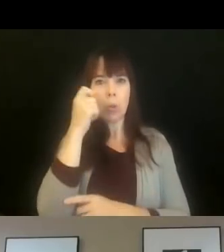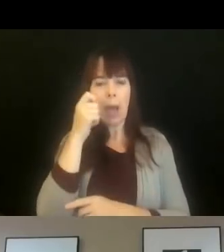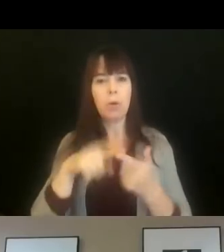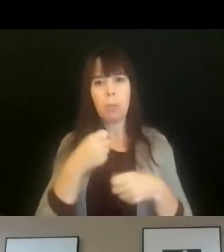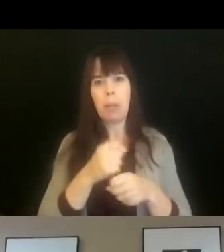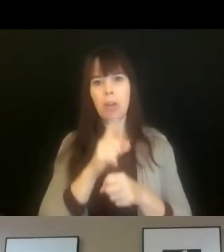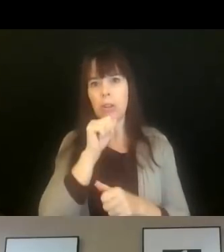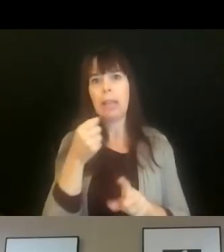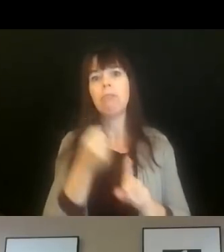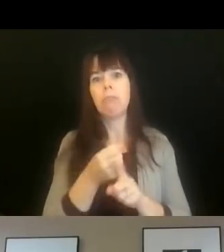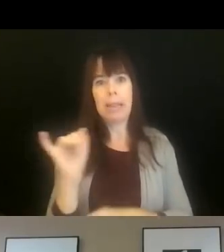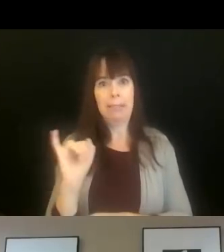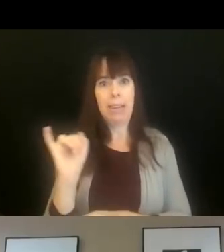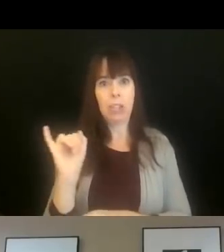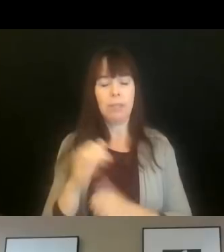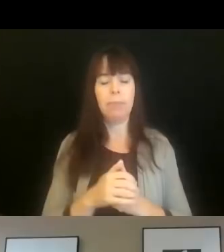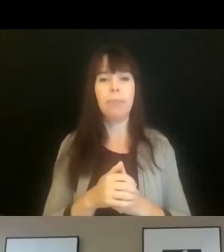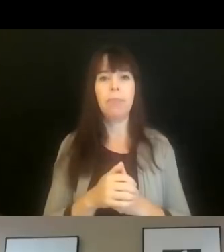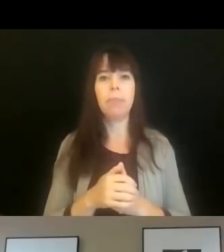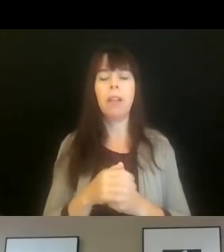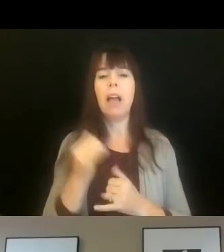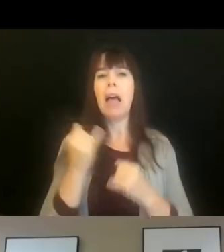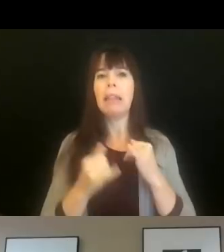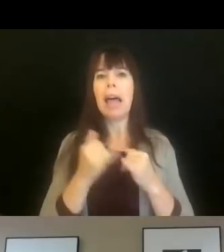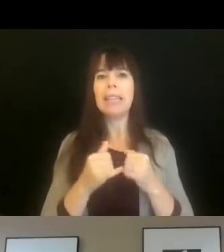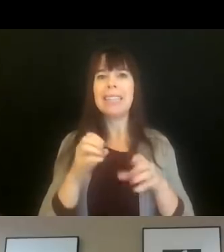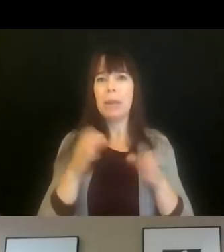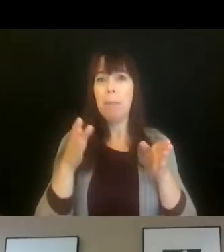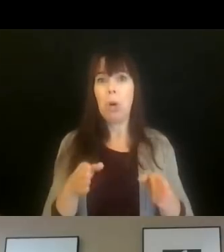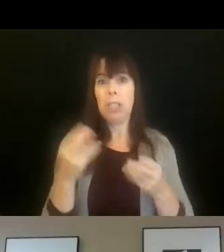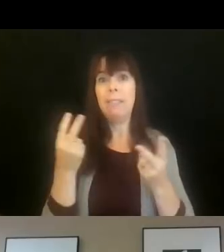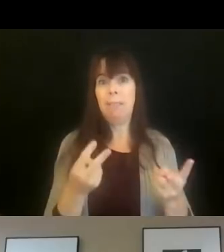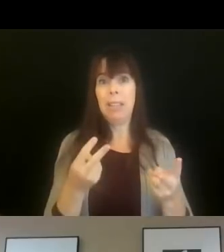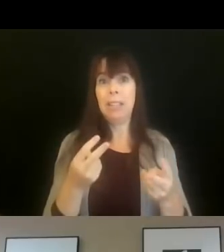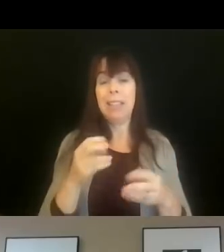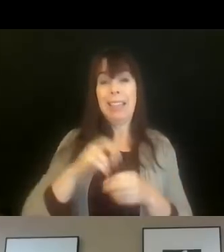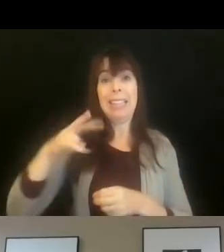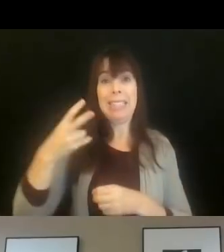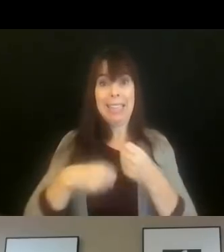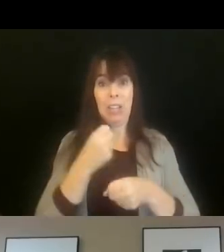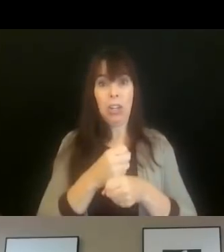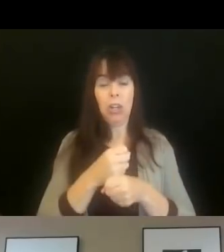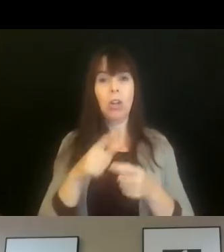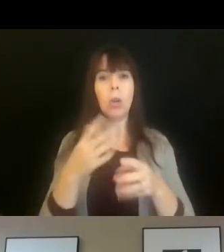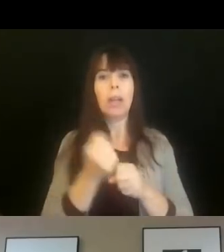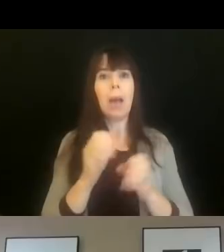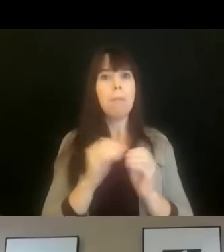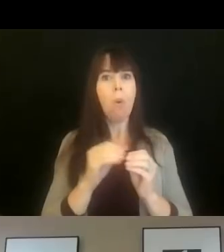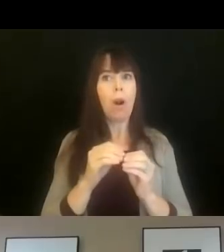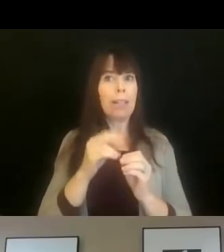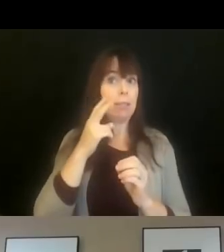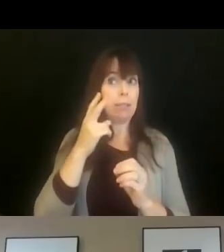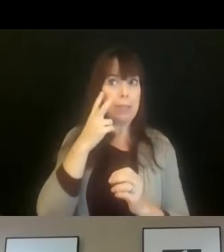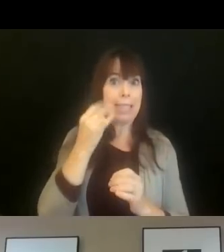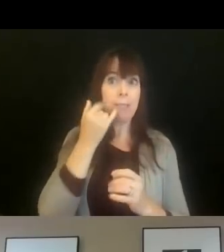get infected. There's one last in-person visit in year 2 to again look for durability of